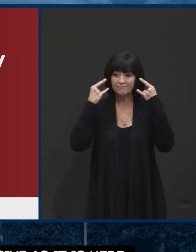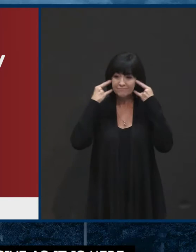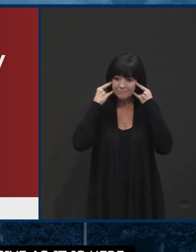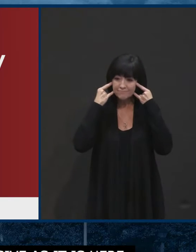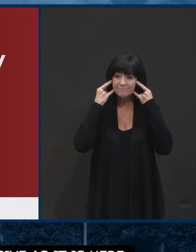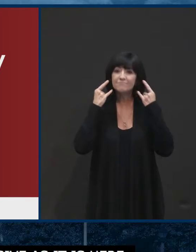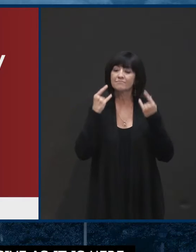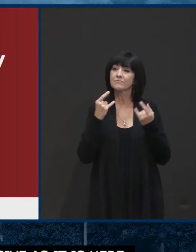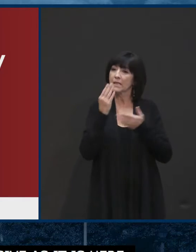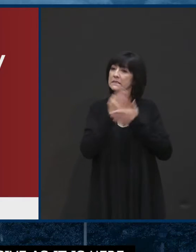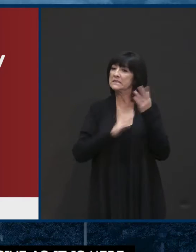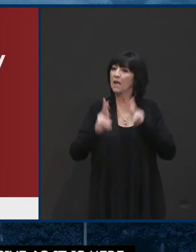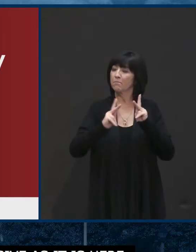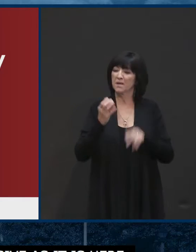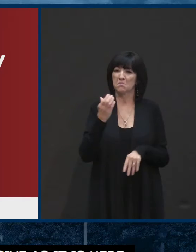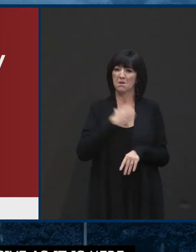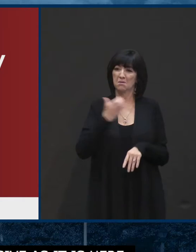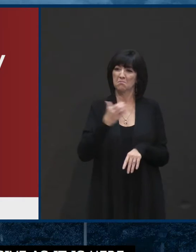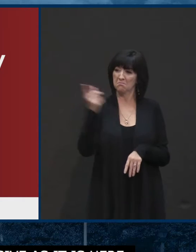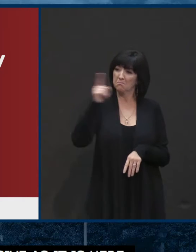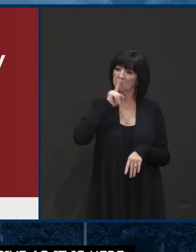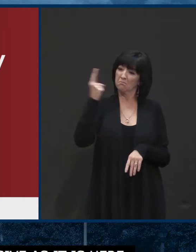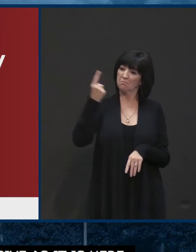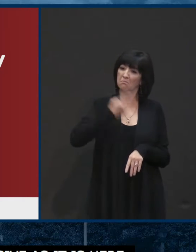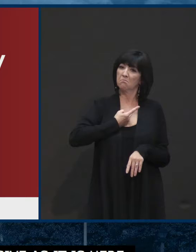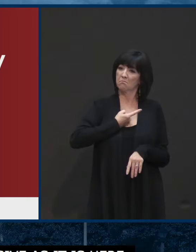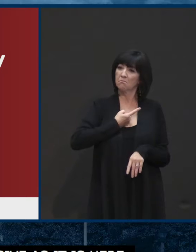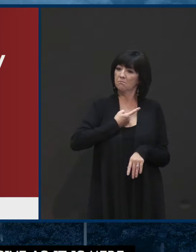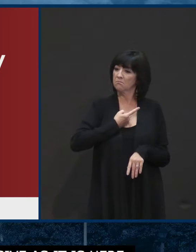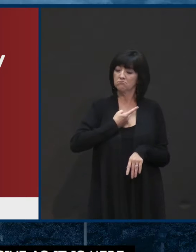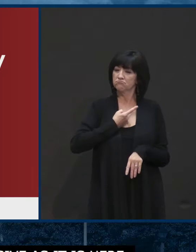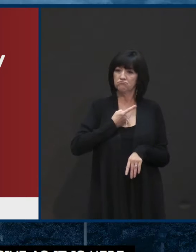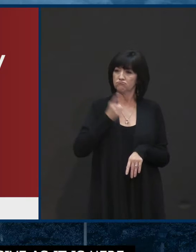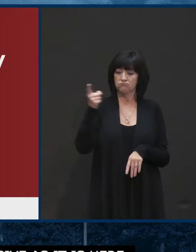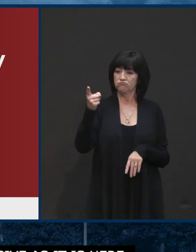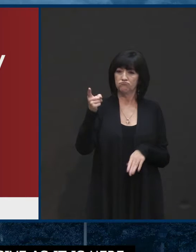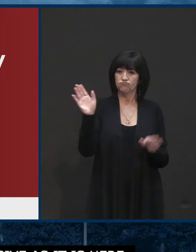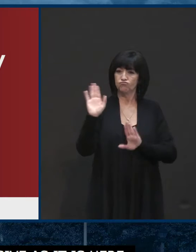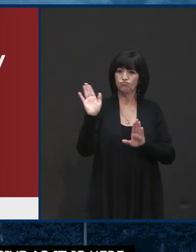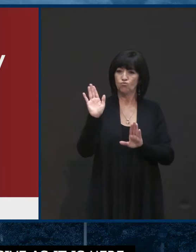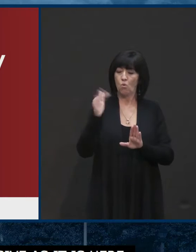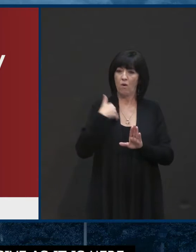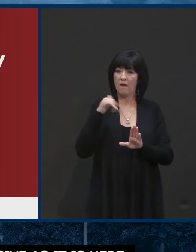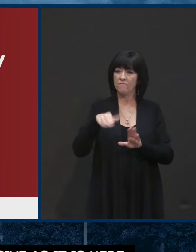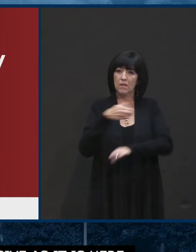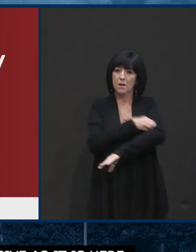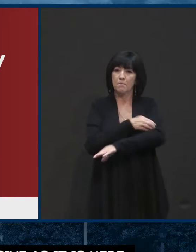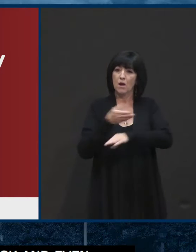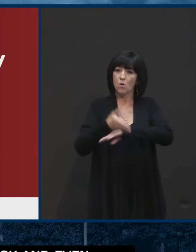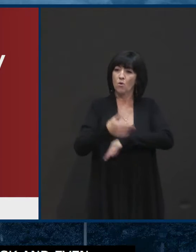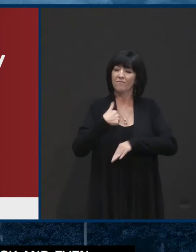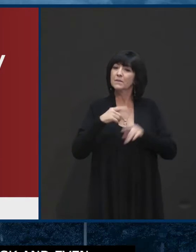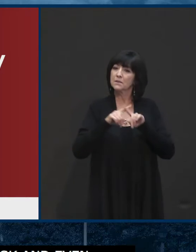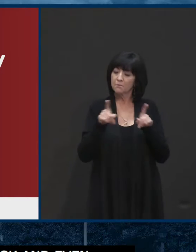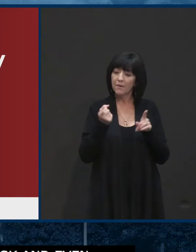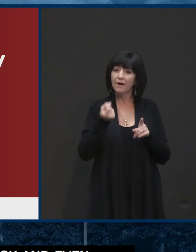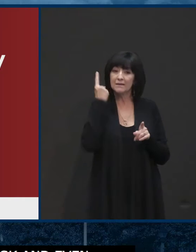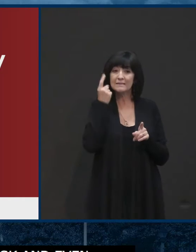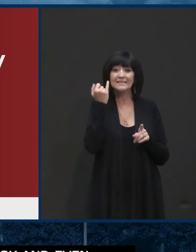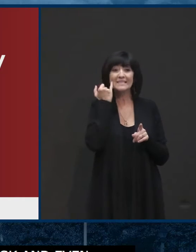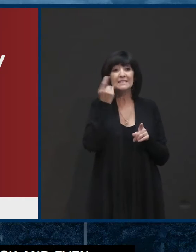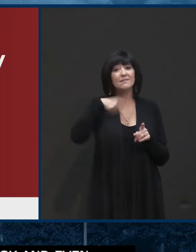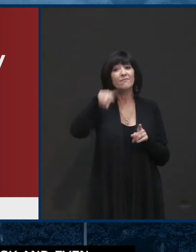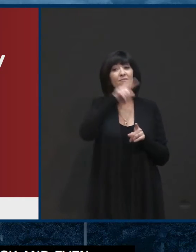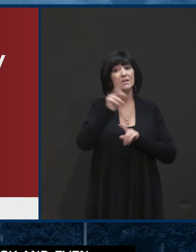told that it's a mandatory thing to do are wearing masks, and that's a very positive thing for themselves, their families, and their communities.